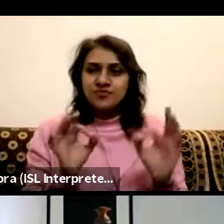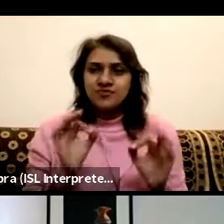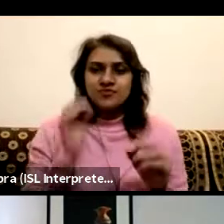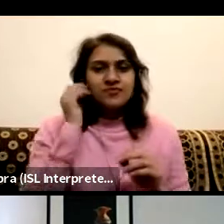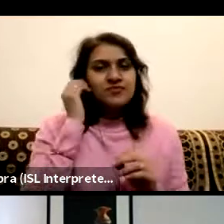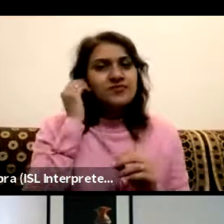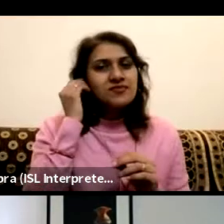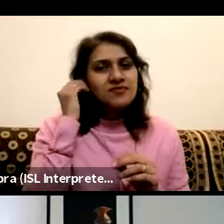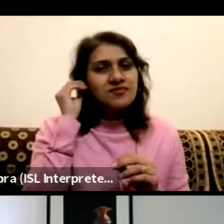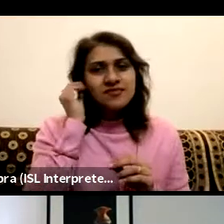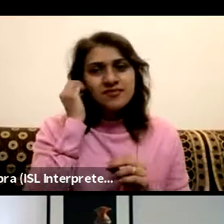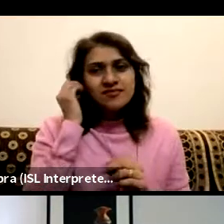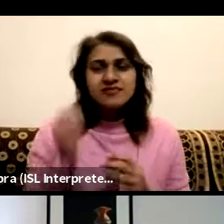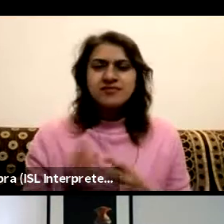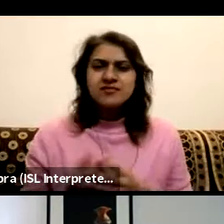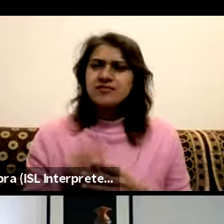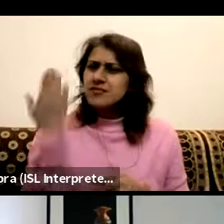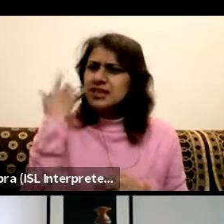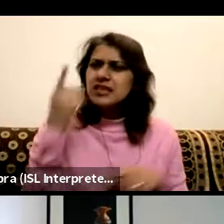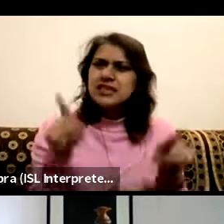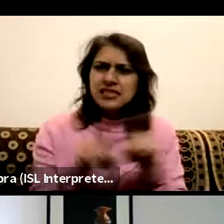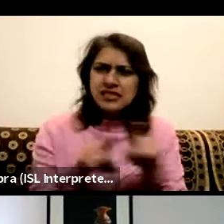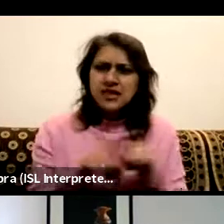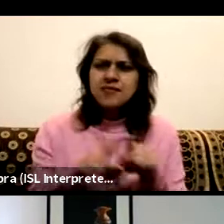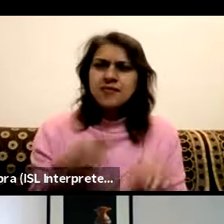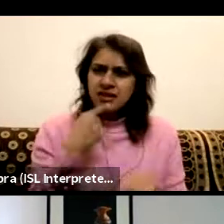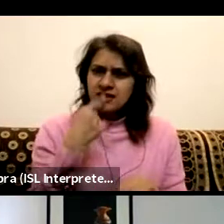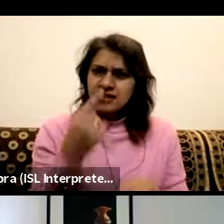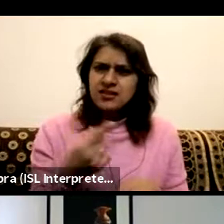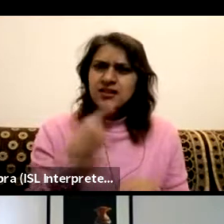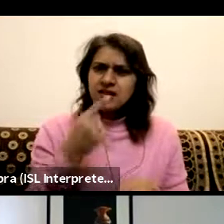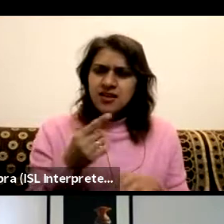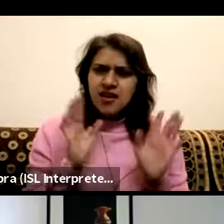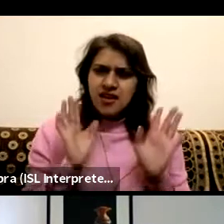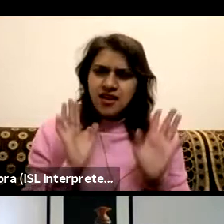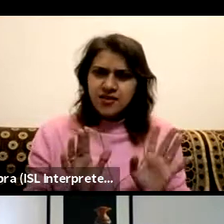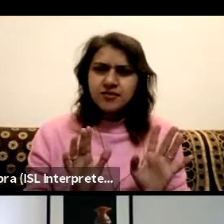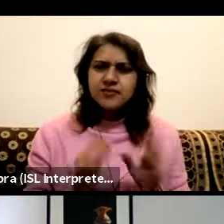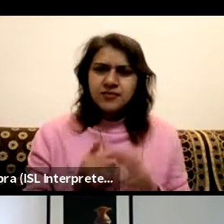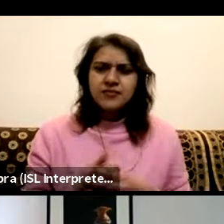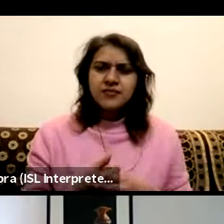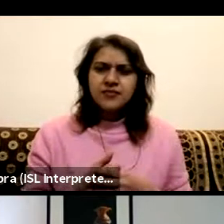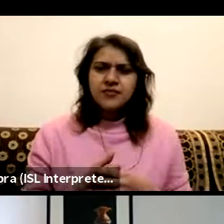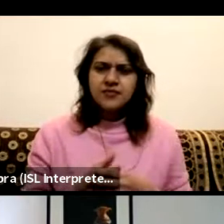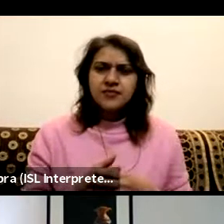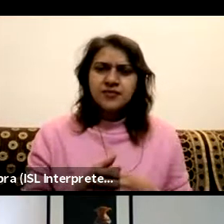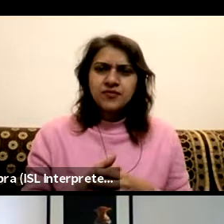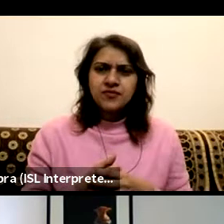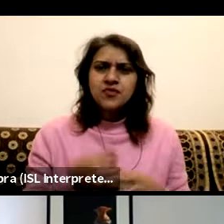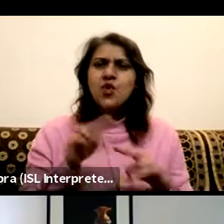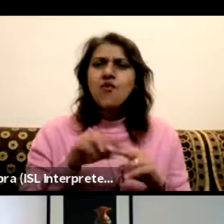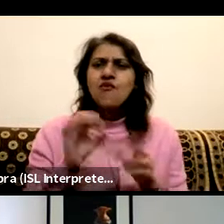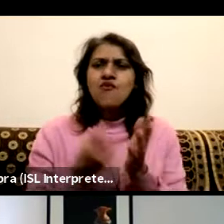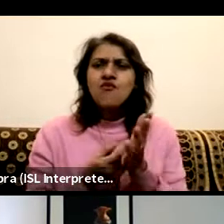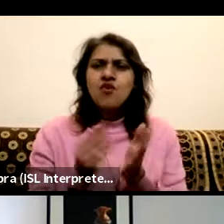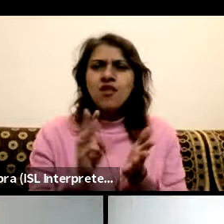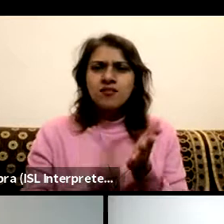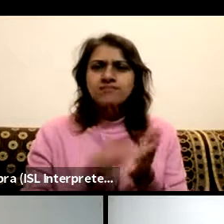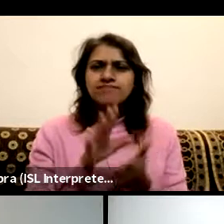was talking for quite some time at different forum, and that's what I want to.